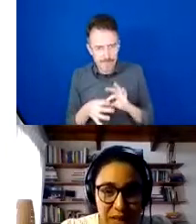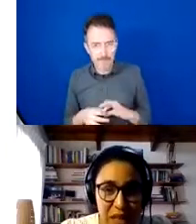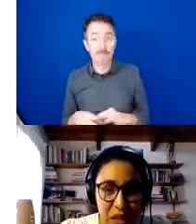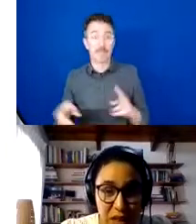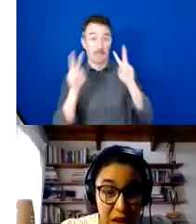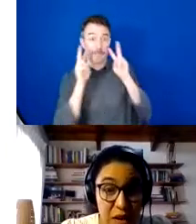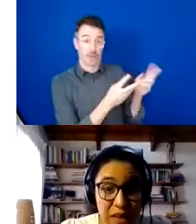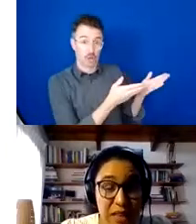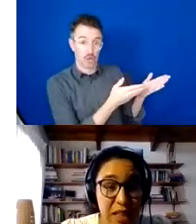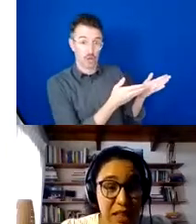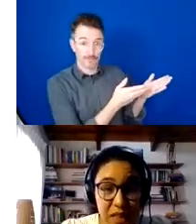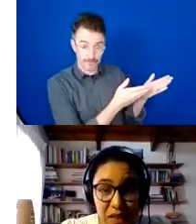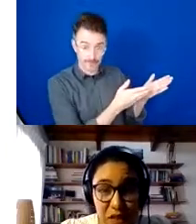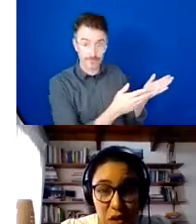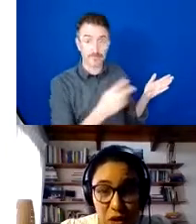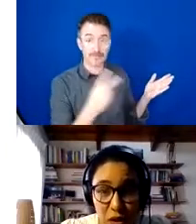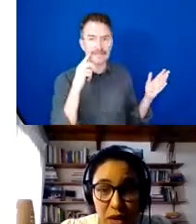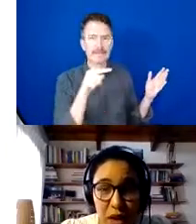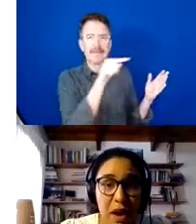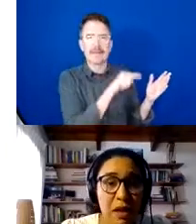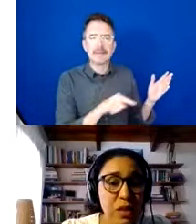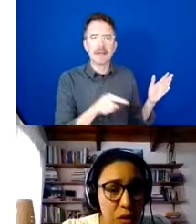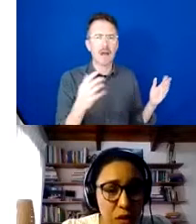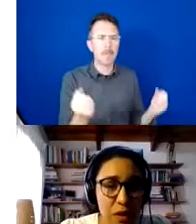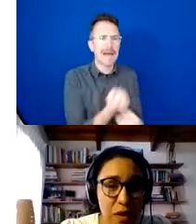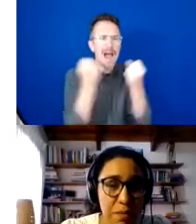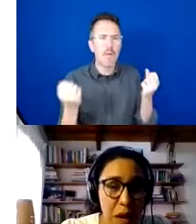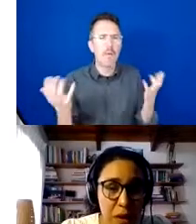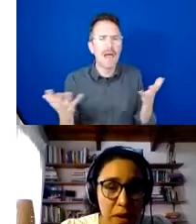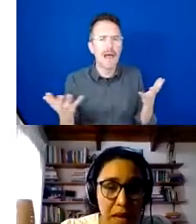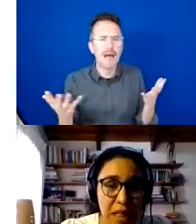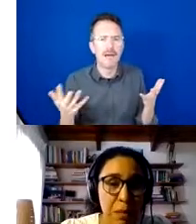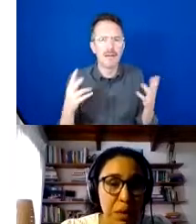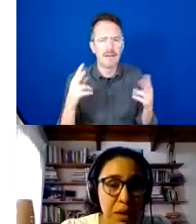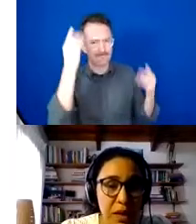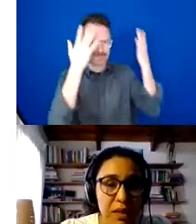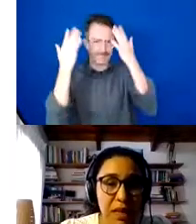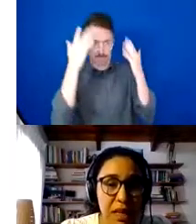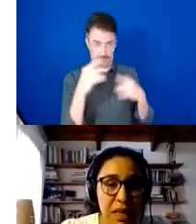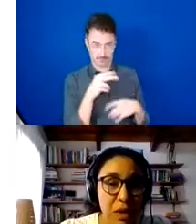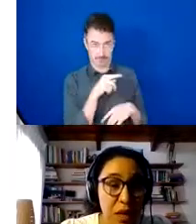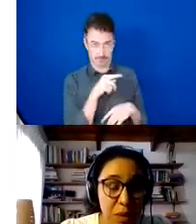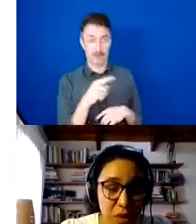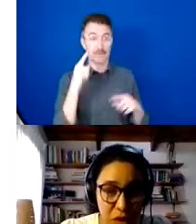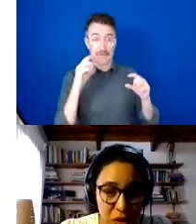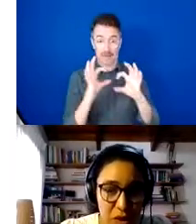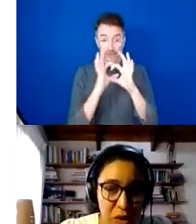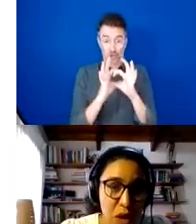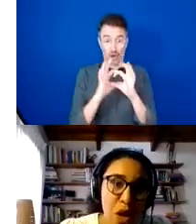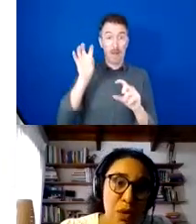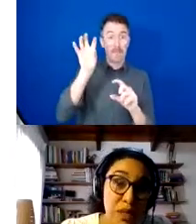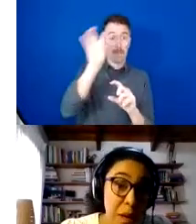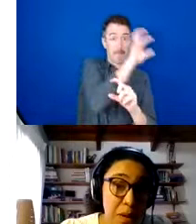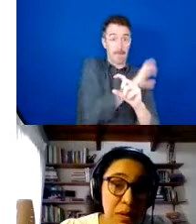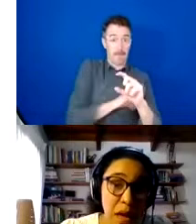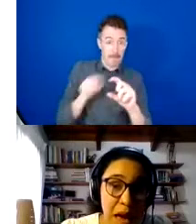categories that are listed in this circle are sources of power that put us in unique positions.